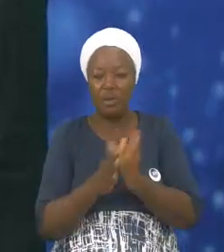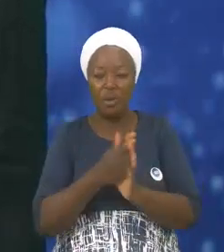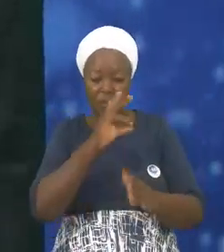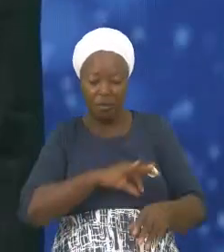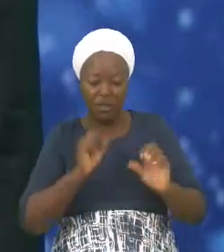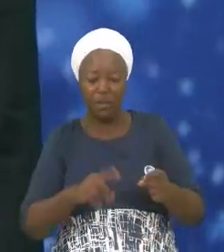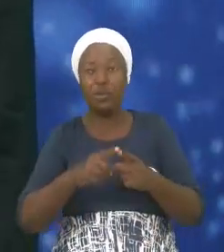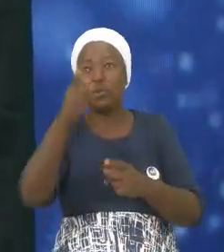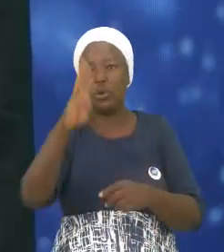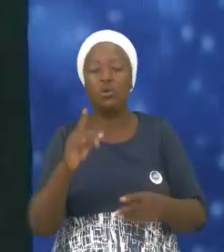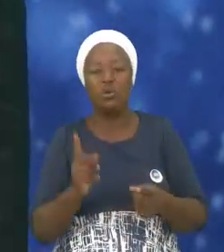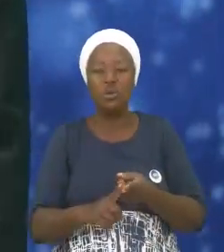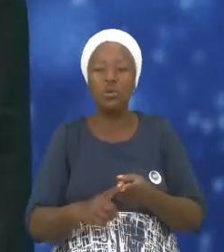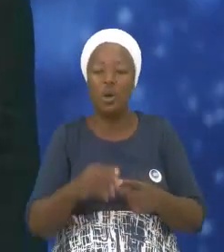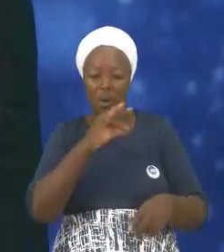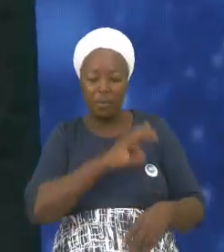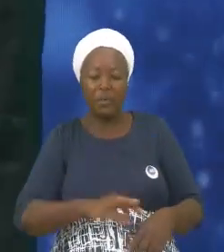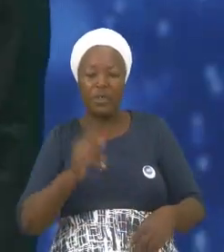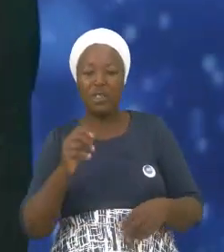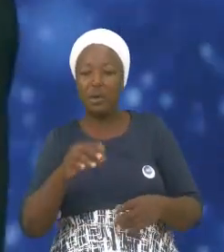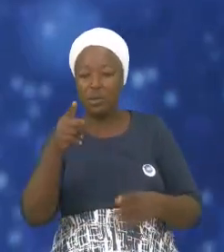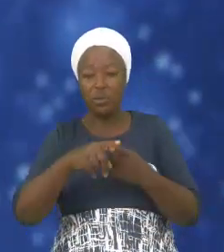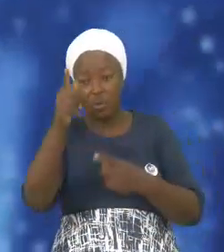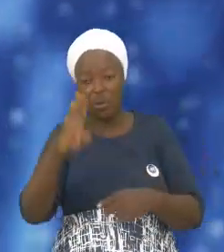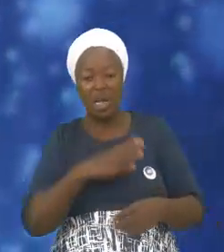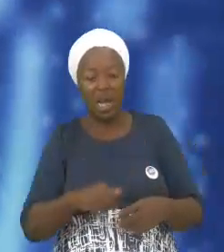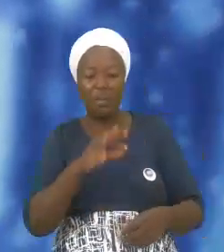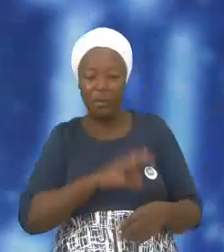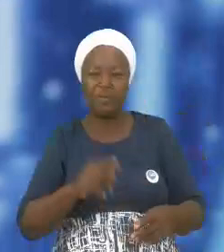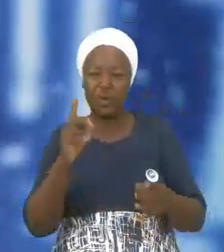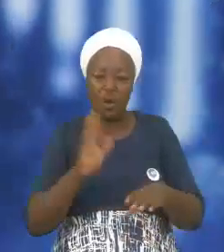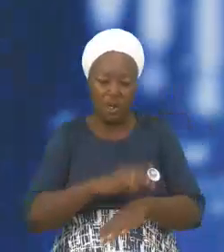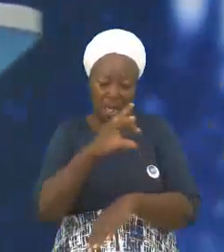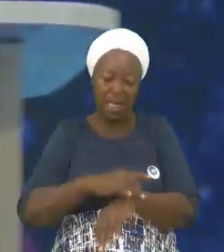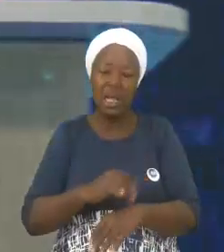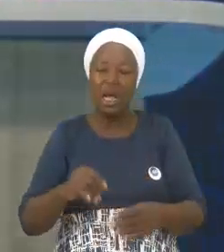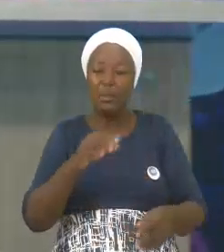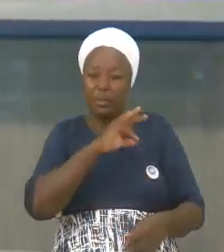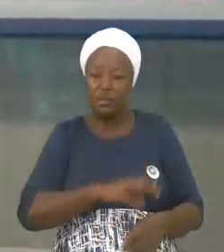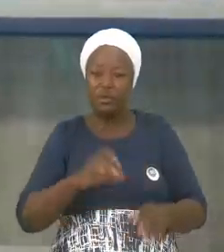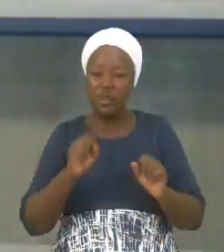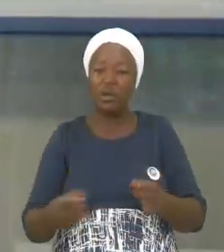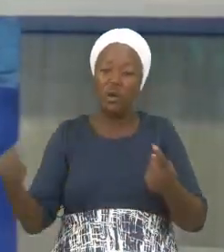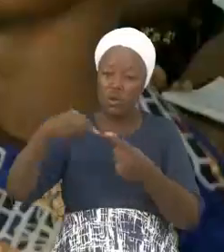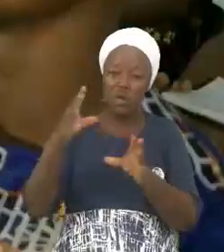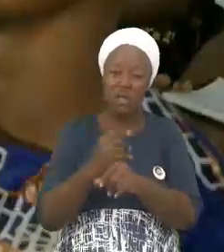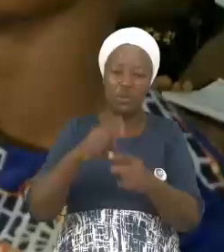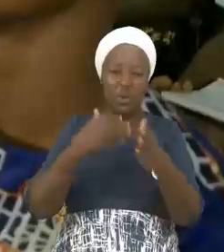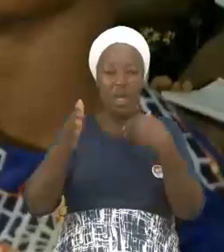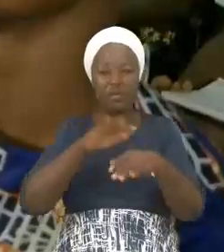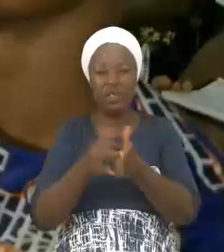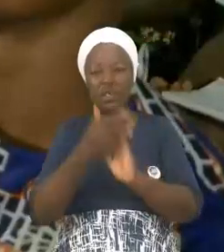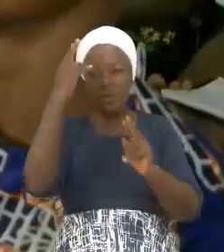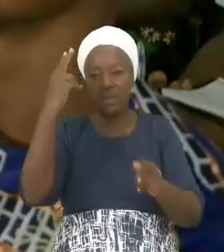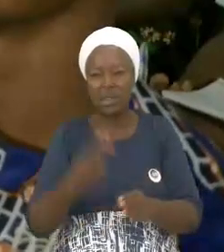God, profitable on earth, and it will be profitable until you get to heaven in Jesus' mighty